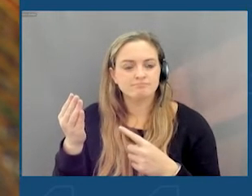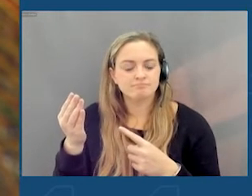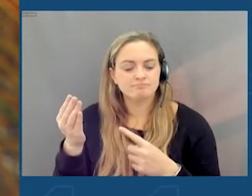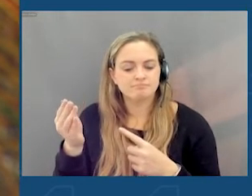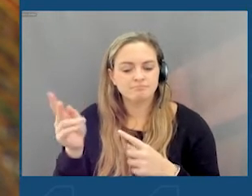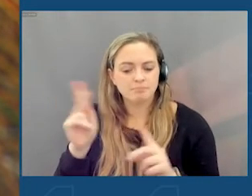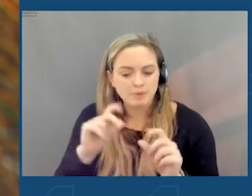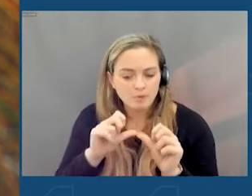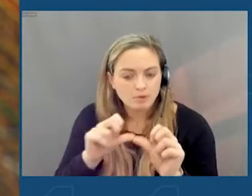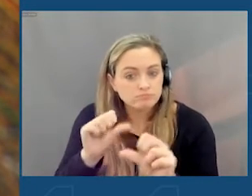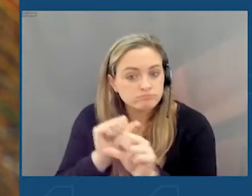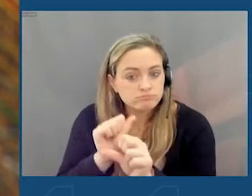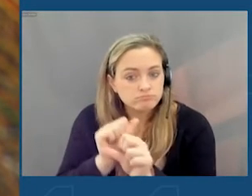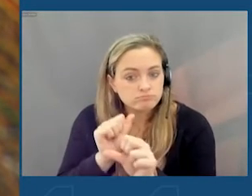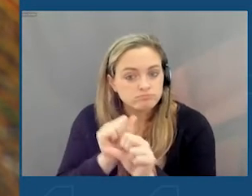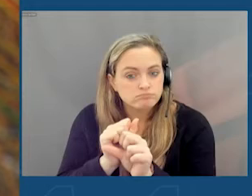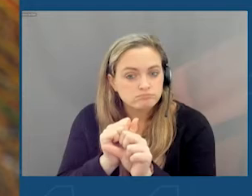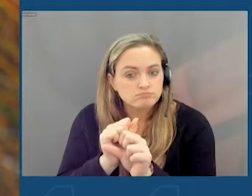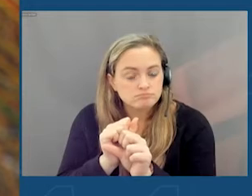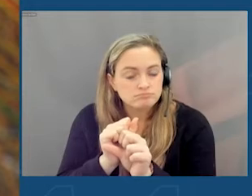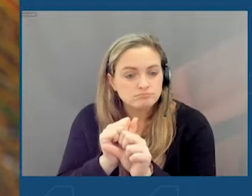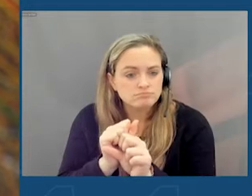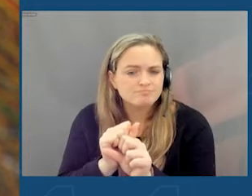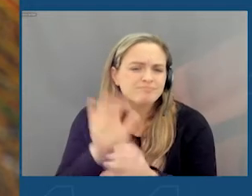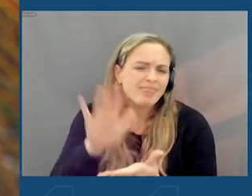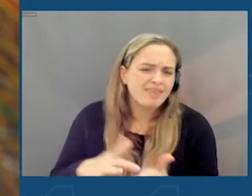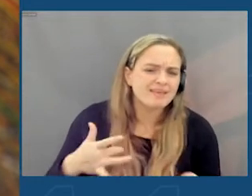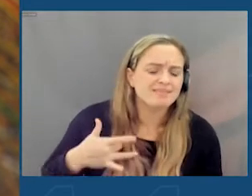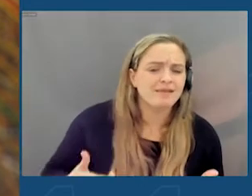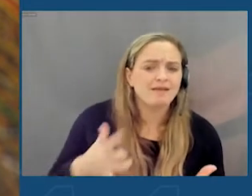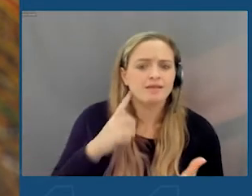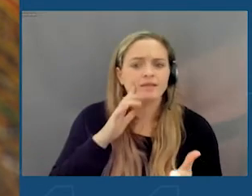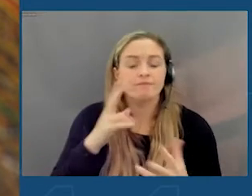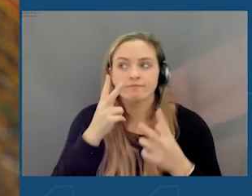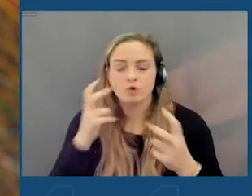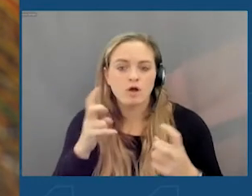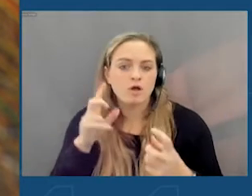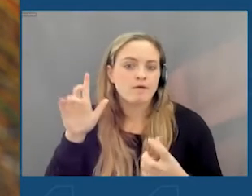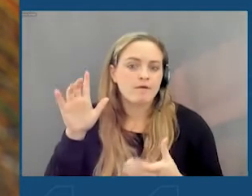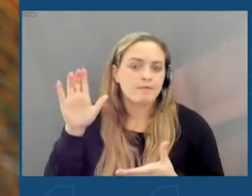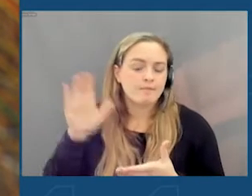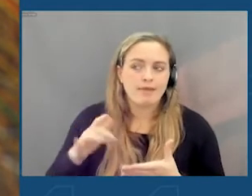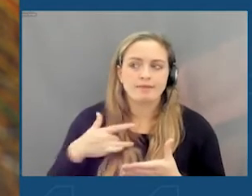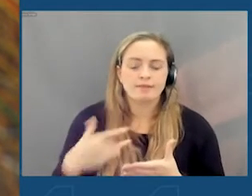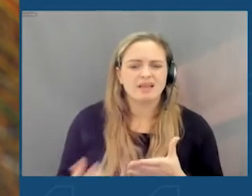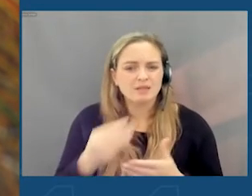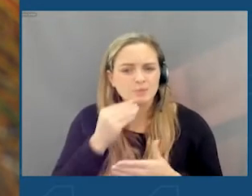work, they're less likely to commit crimes and less likely to be homeless.